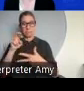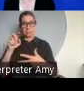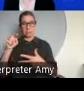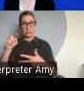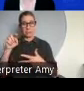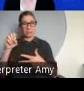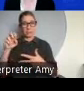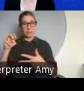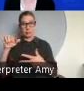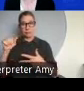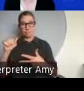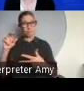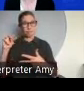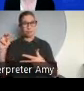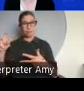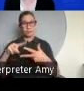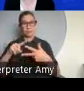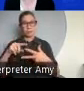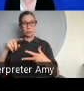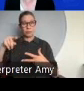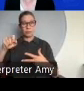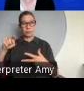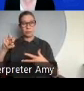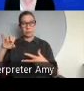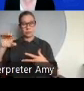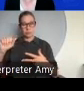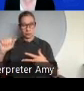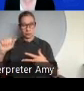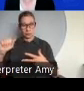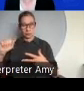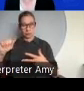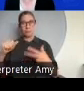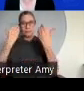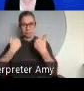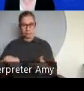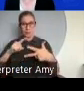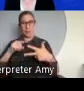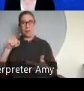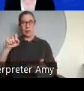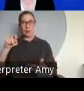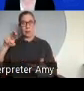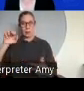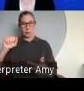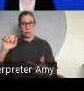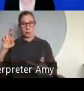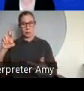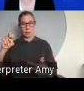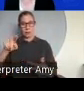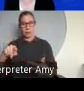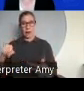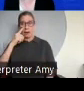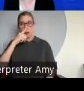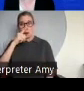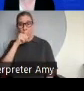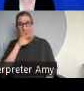Tonya is not with us. We have Patricia Franz. Yes, I'm here. Hi, Patricia. If you could first spell your first and last name for